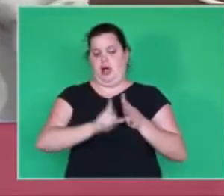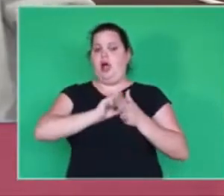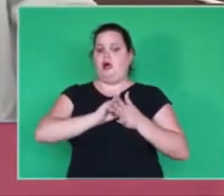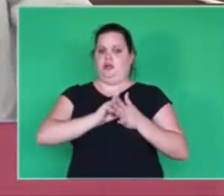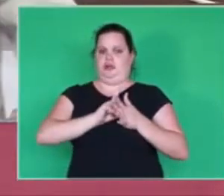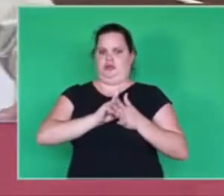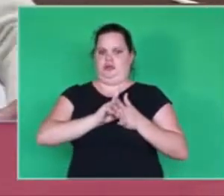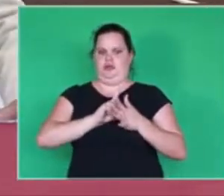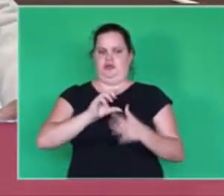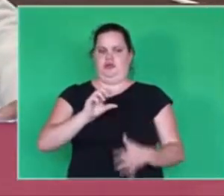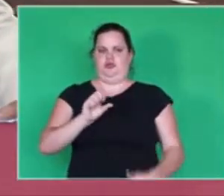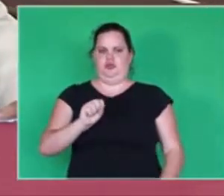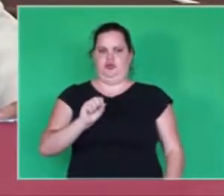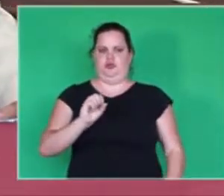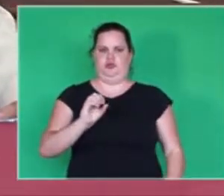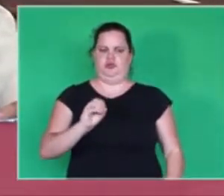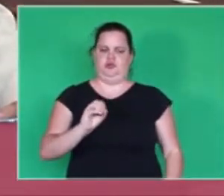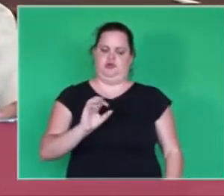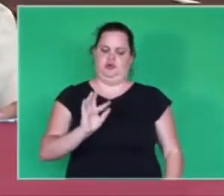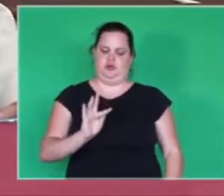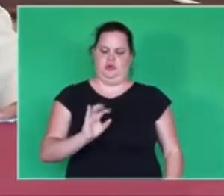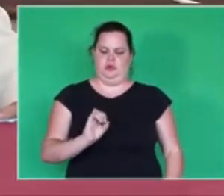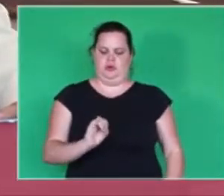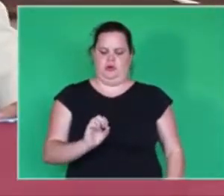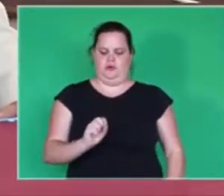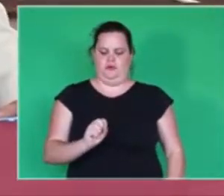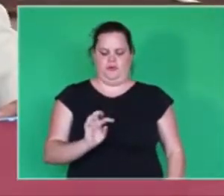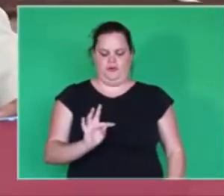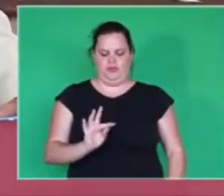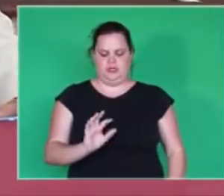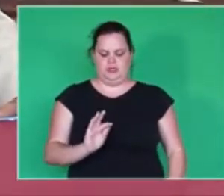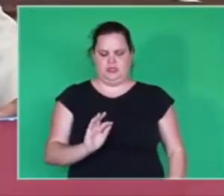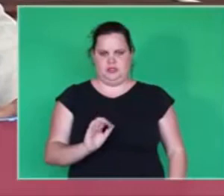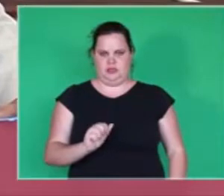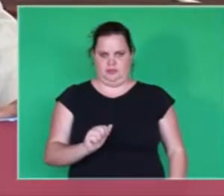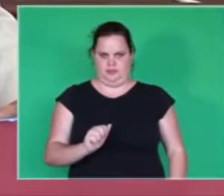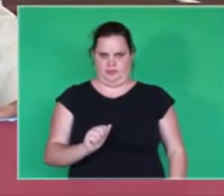There were some other ones before, but